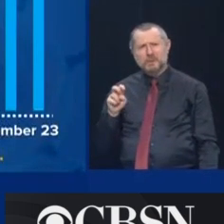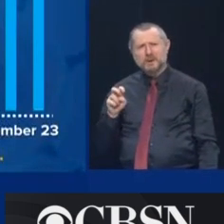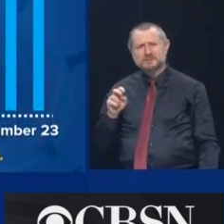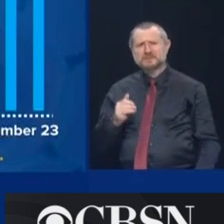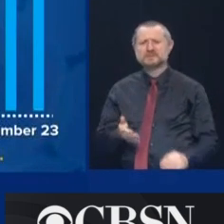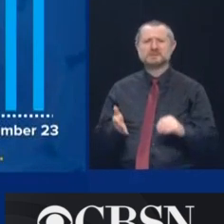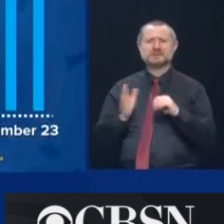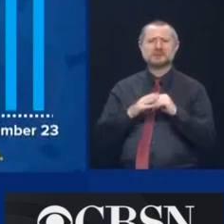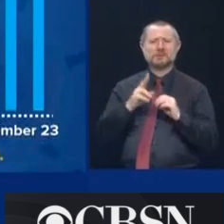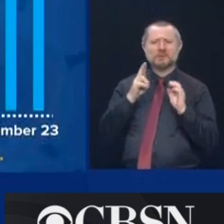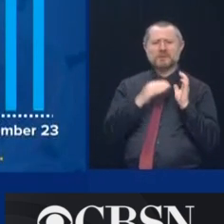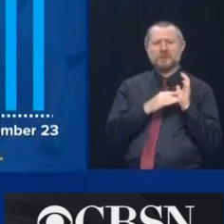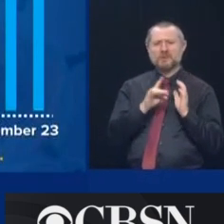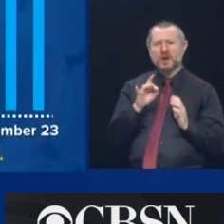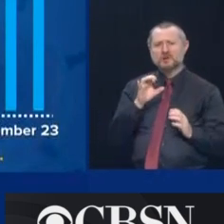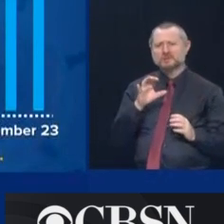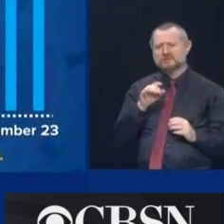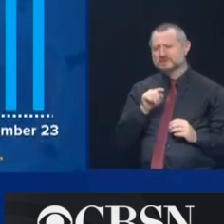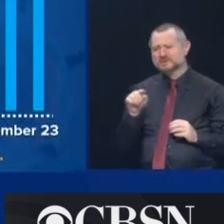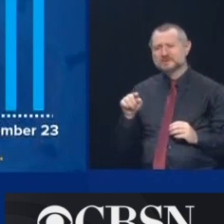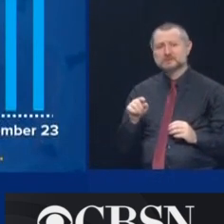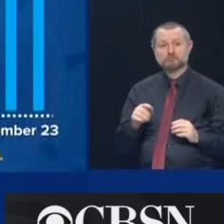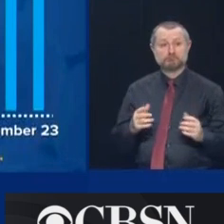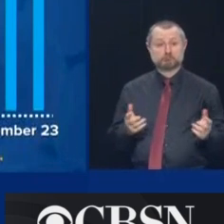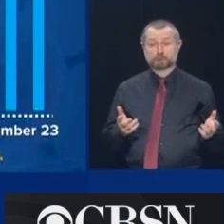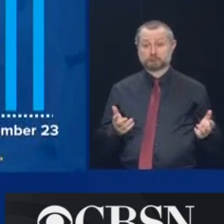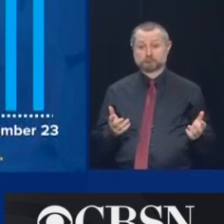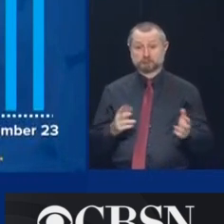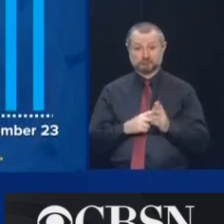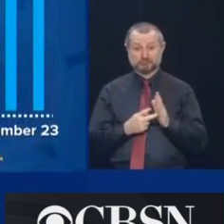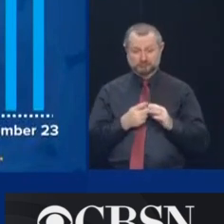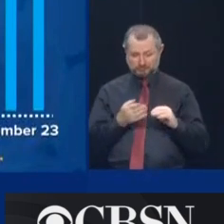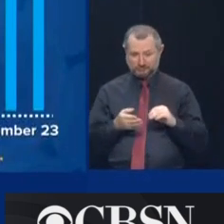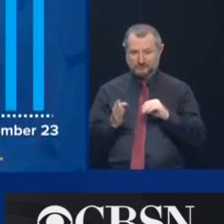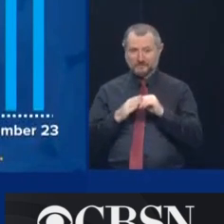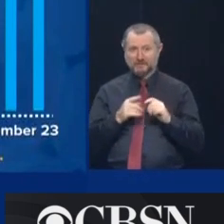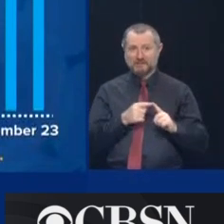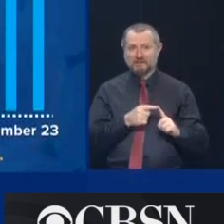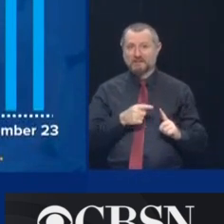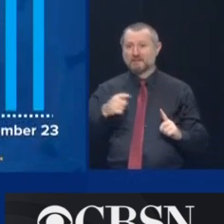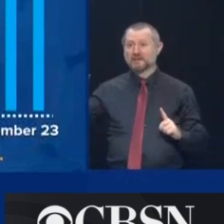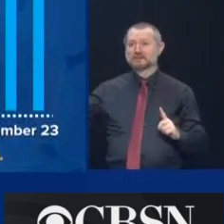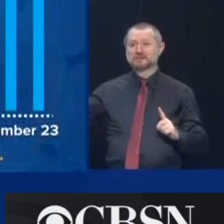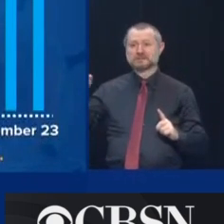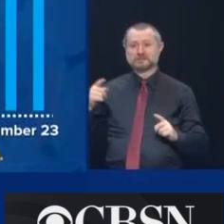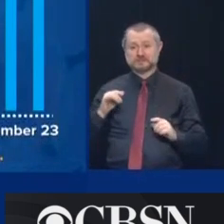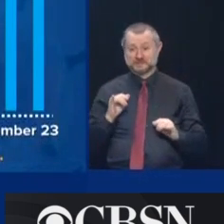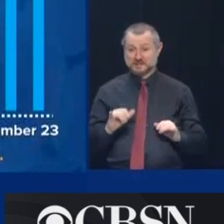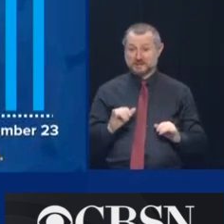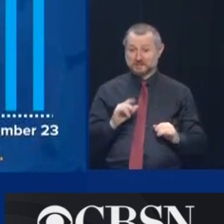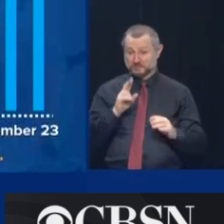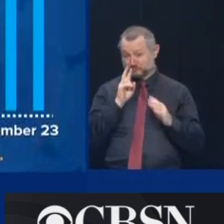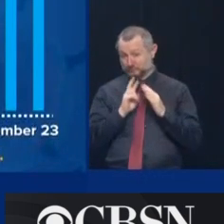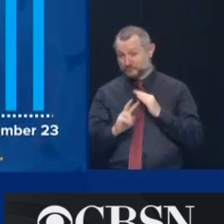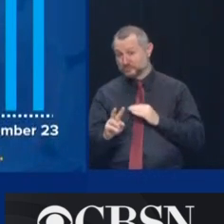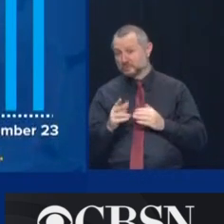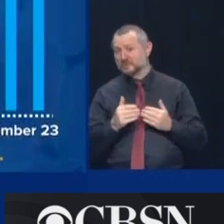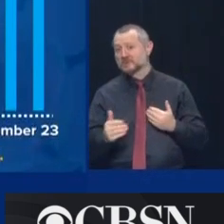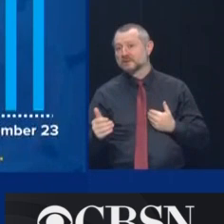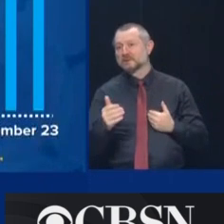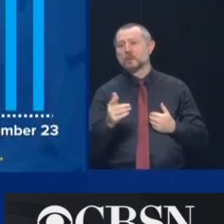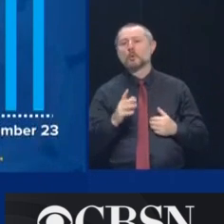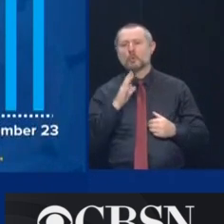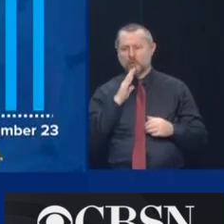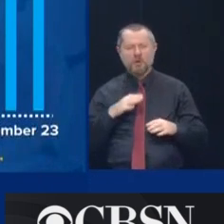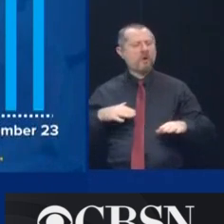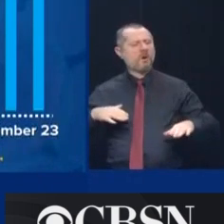now, just by that current line. And with you just factor out that line, and it just keeps going up, right? We